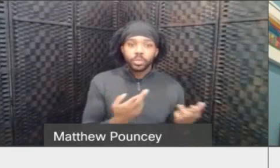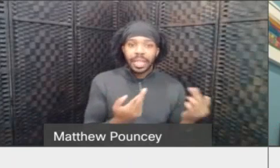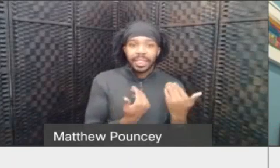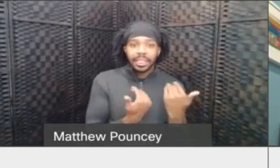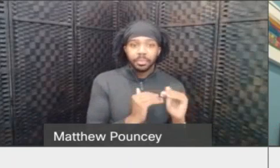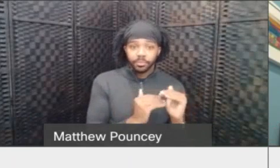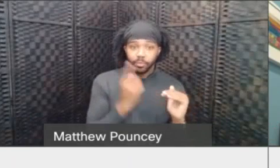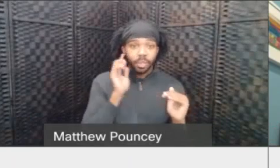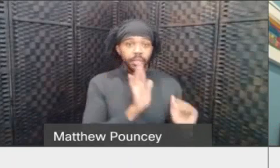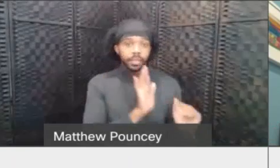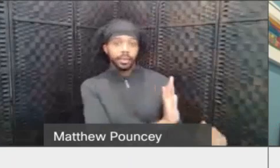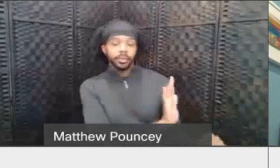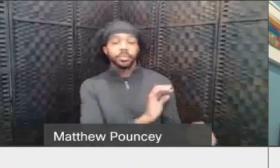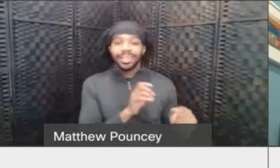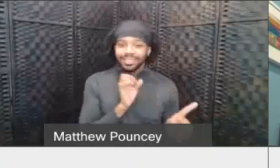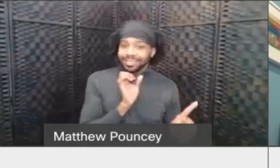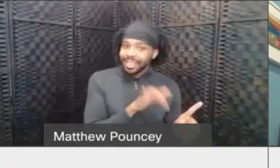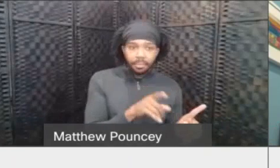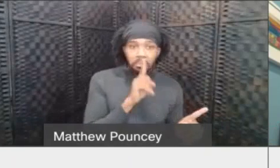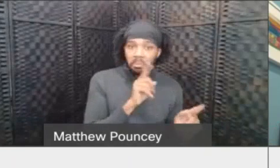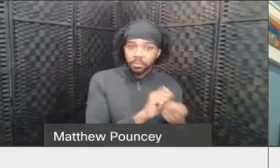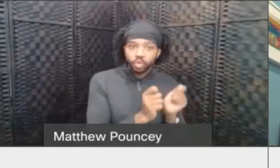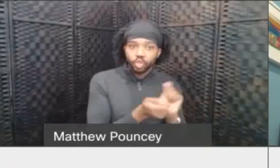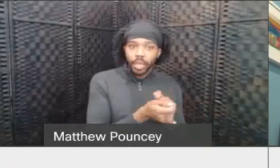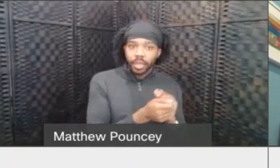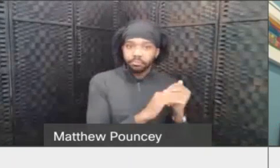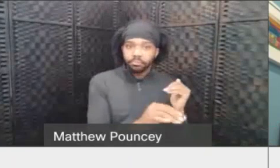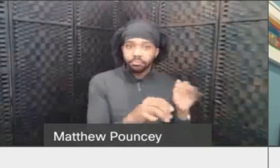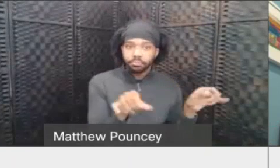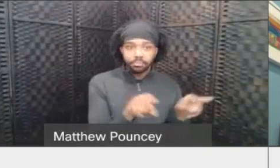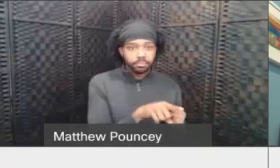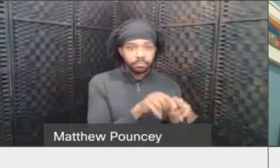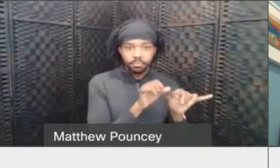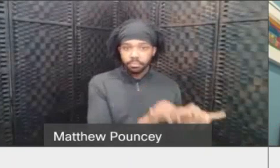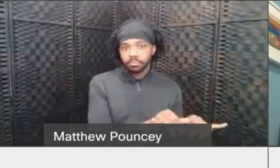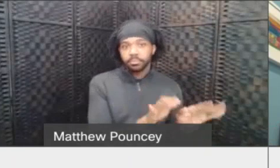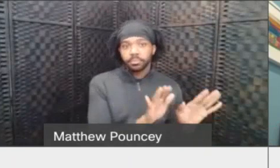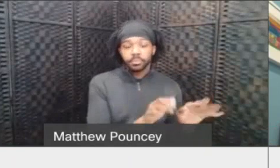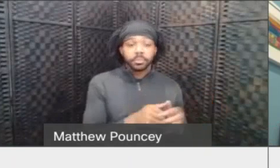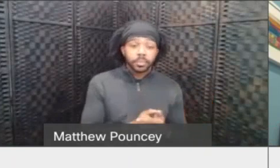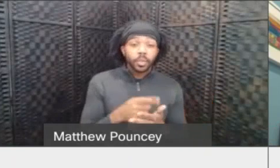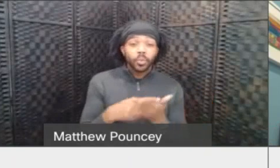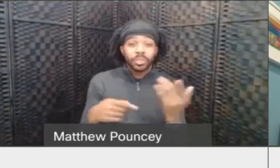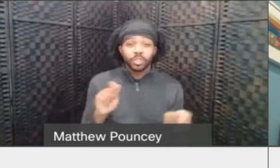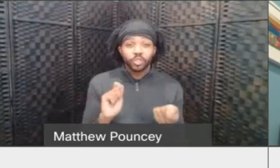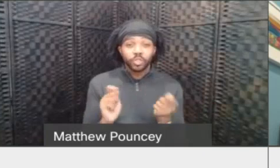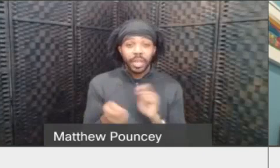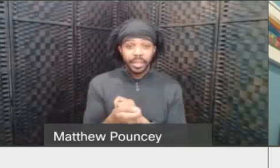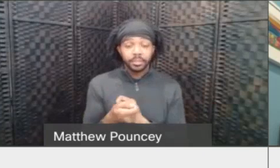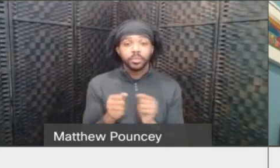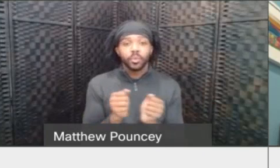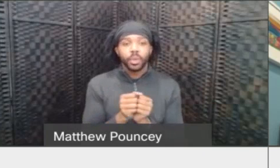limitation, and that has not changed. What has changed is during the course of the public